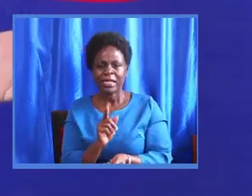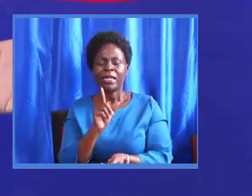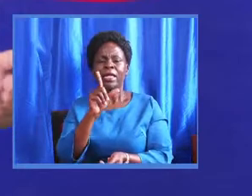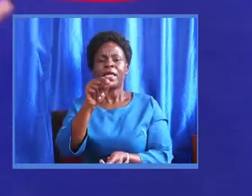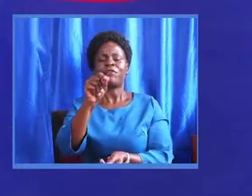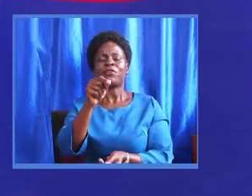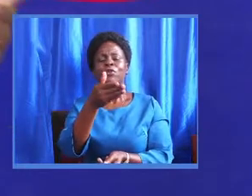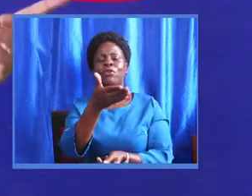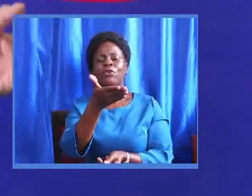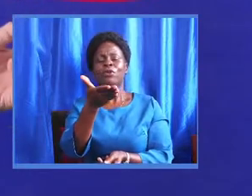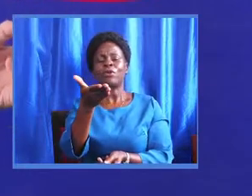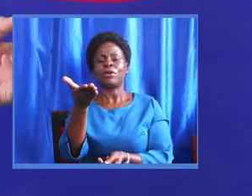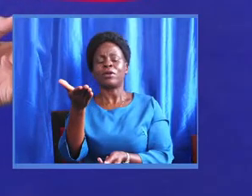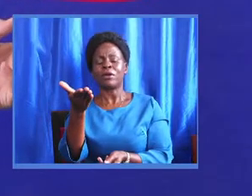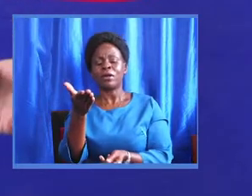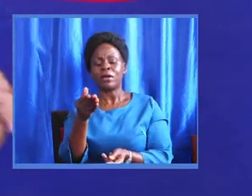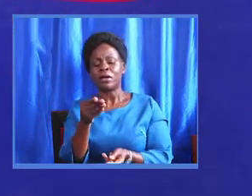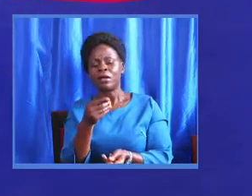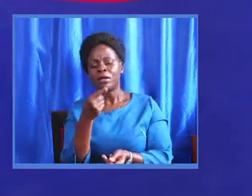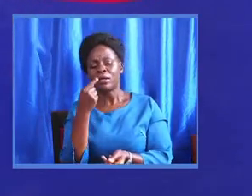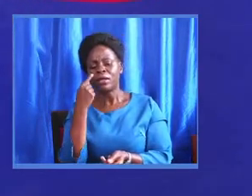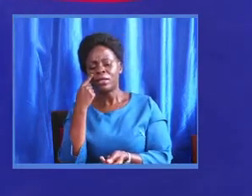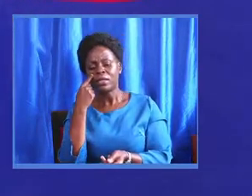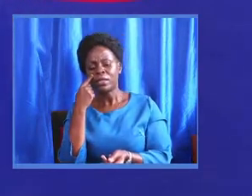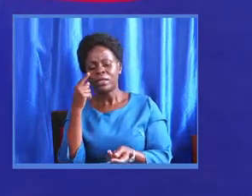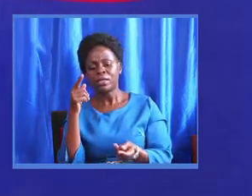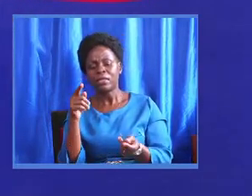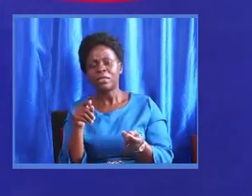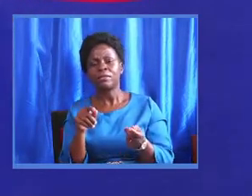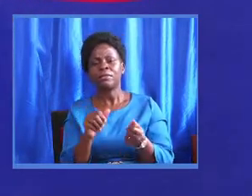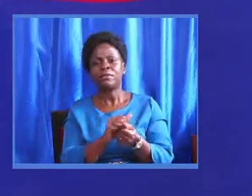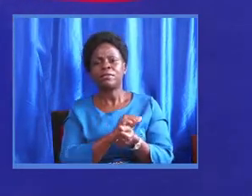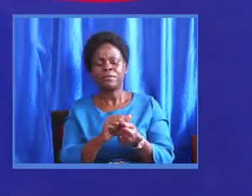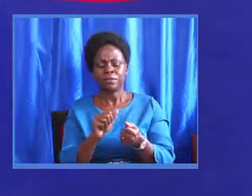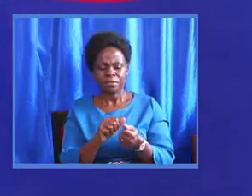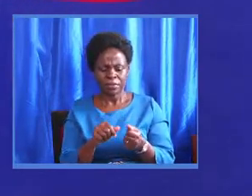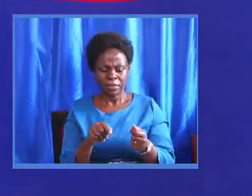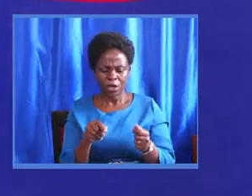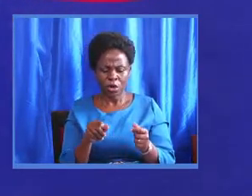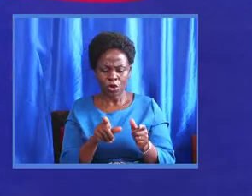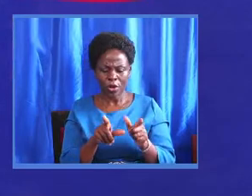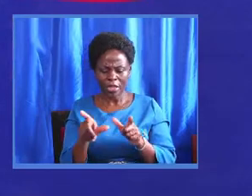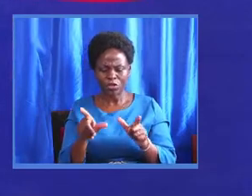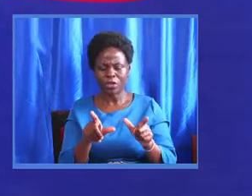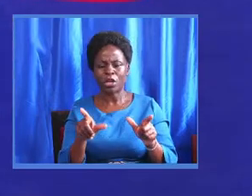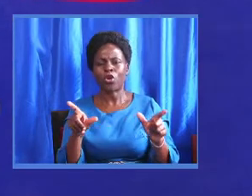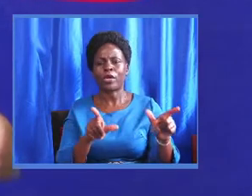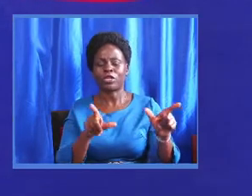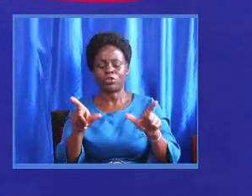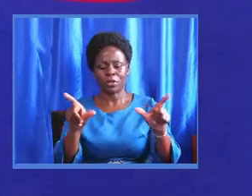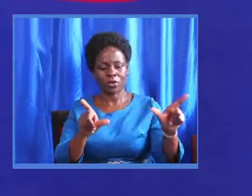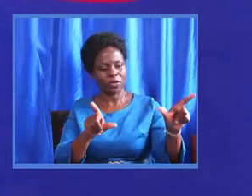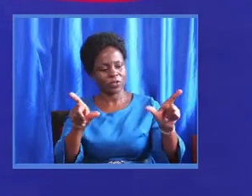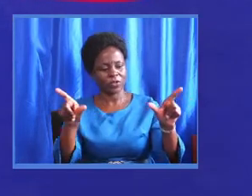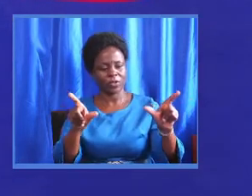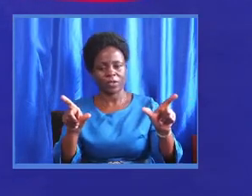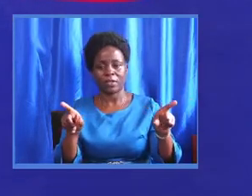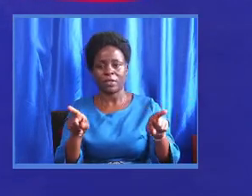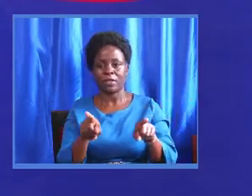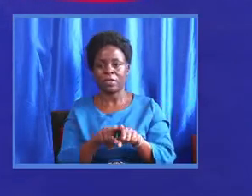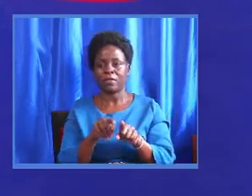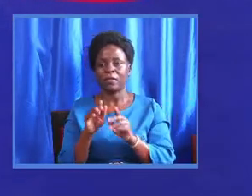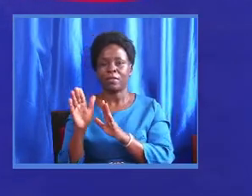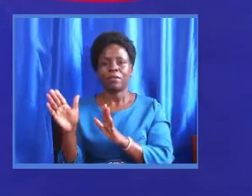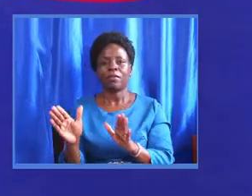estate agent, the first thing they'll tell you. Investment in real estate, again, is location, location, location. Plan your